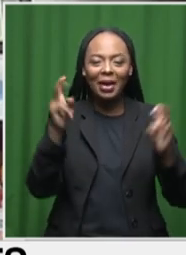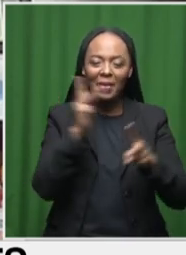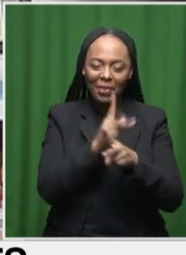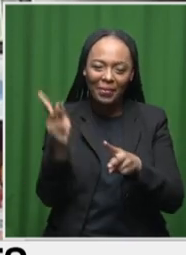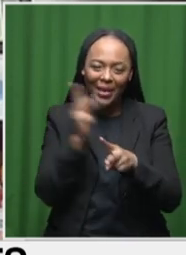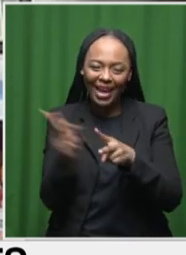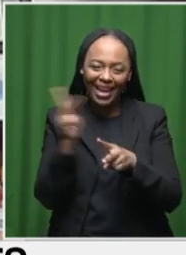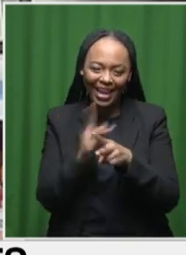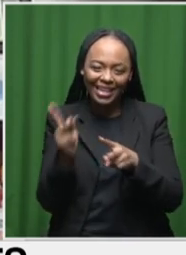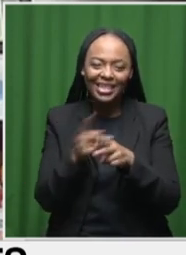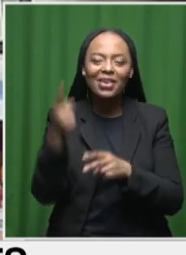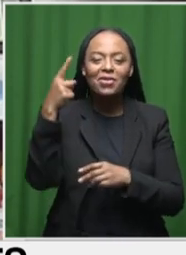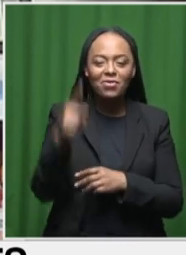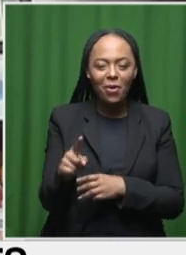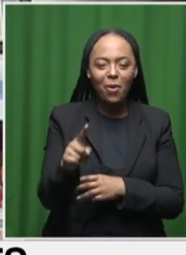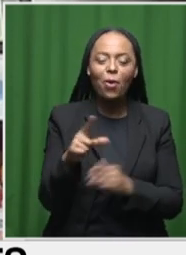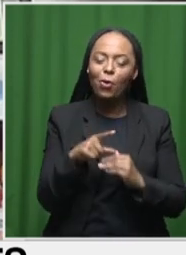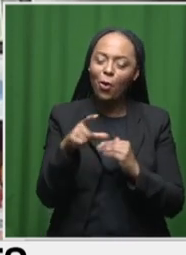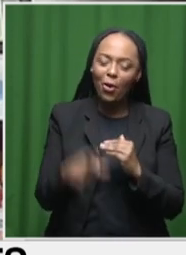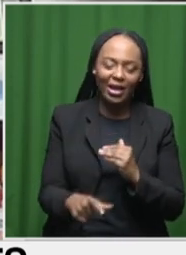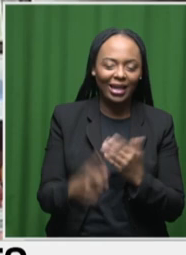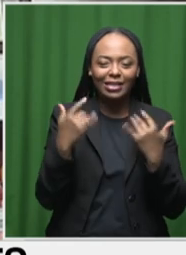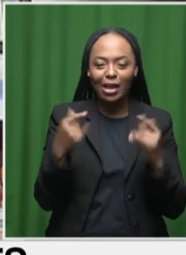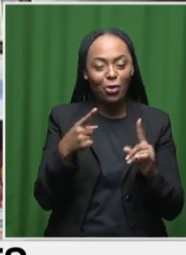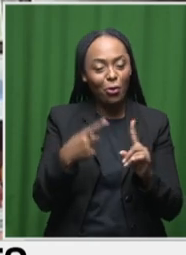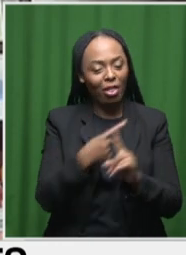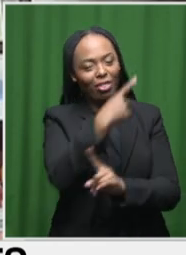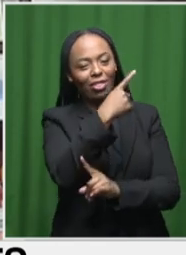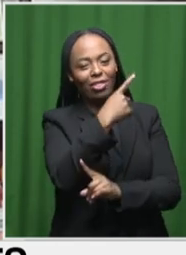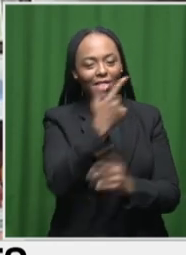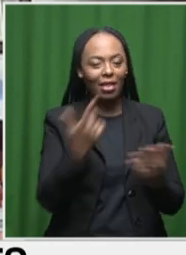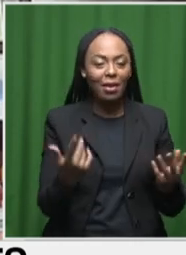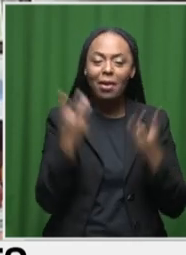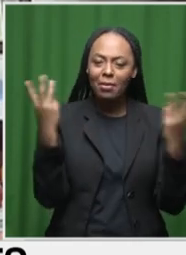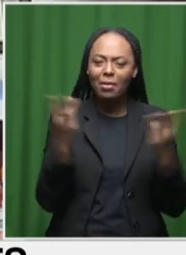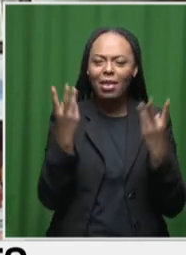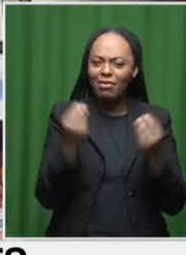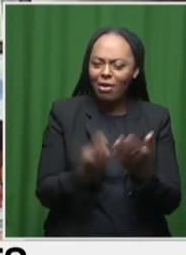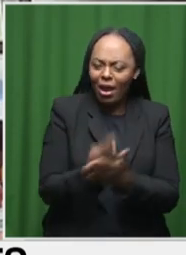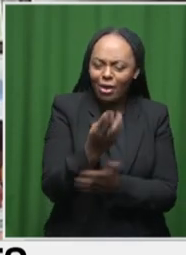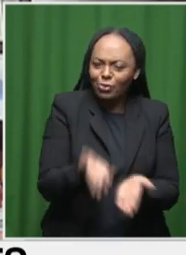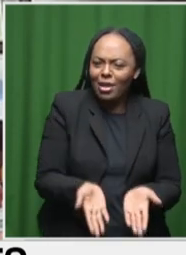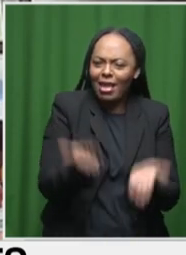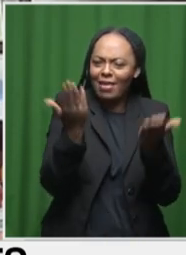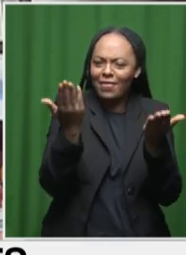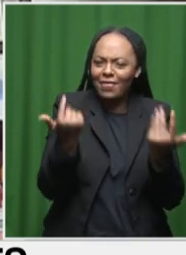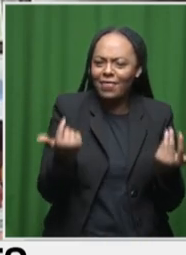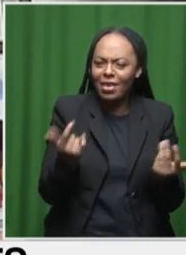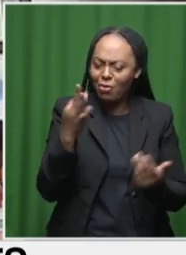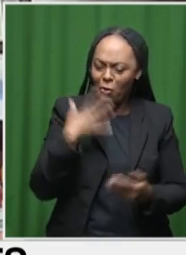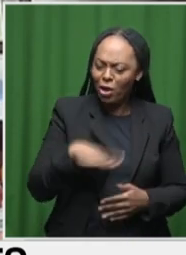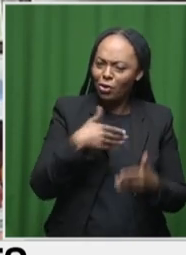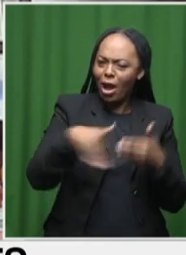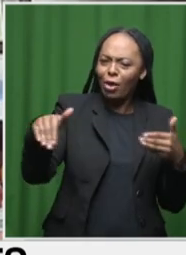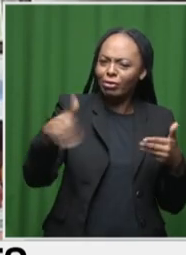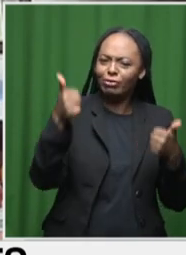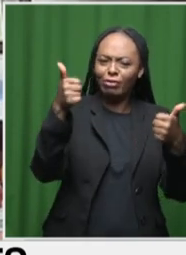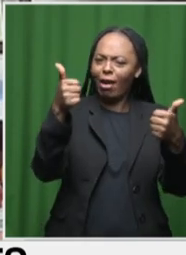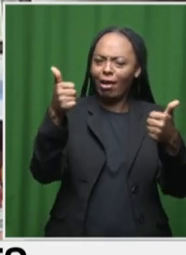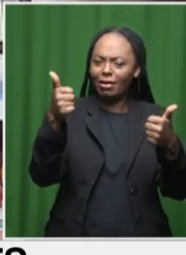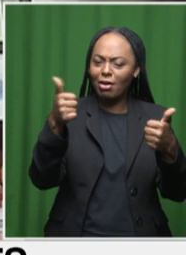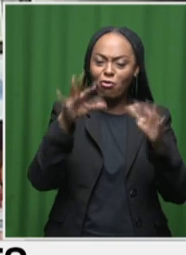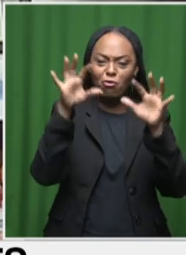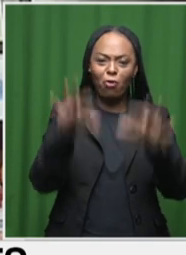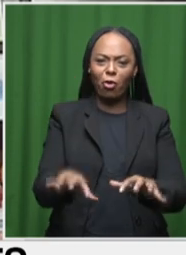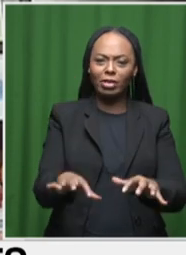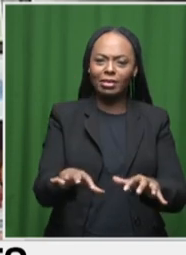preparations for the Federal Congress. But, you know, people have the right to leave. If people want to leave, they must leave. And I don't think anybody was forced